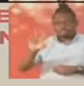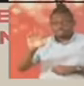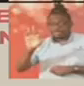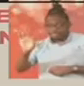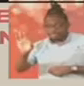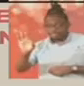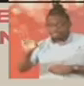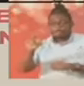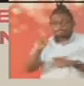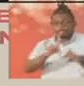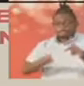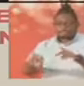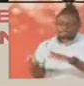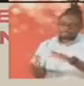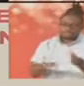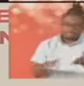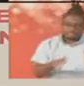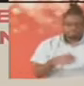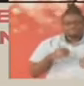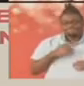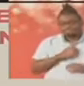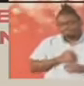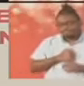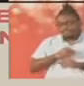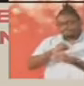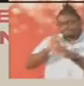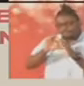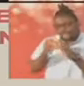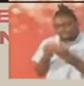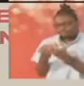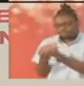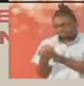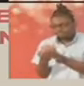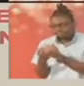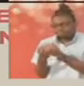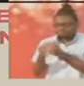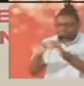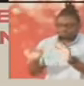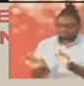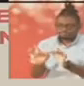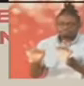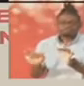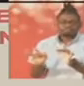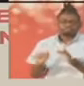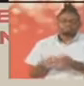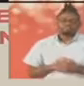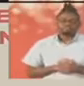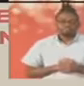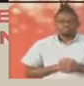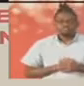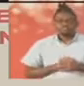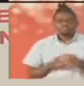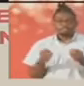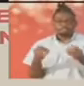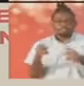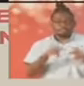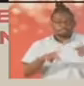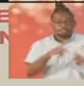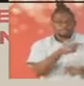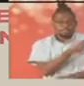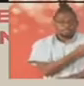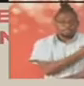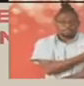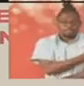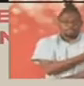condolences to the members of those bereaved families. The breakdown of those that are currently hospitalized is as follows. We